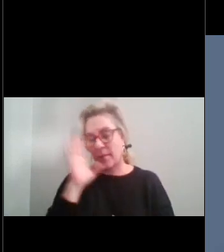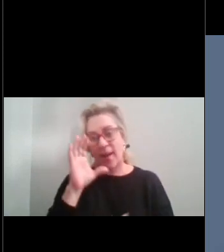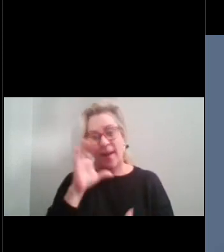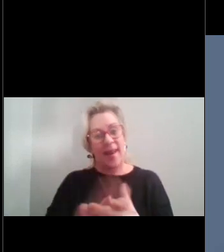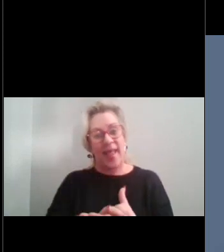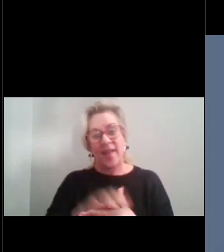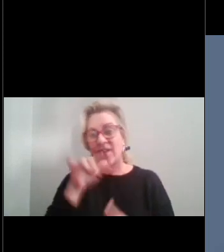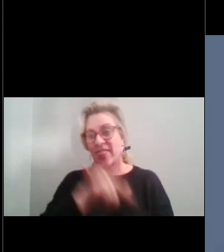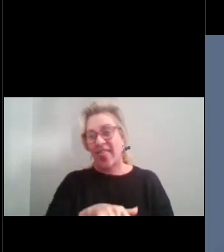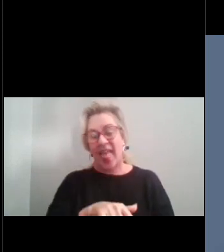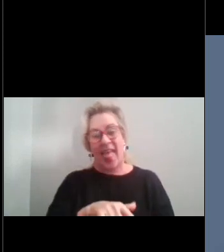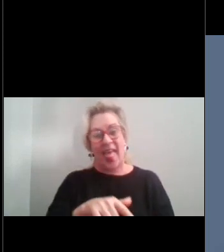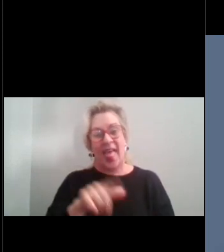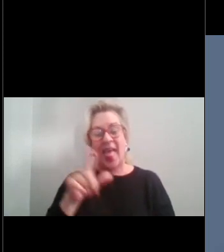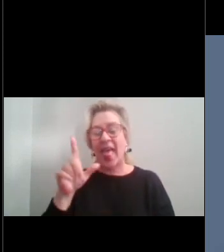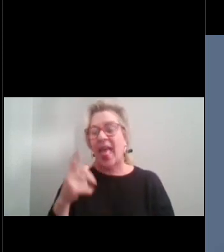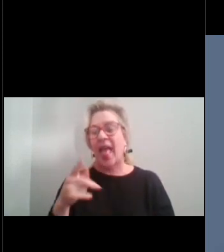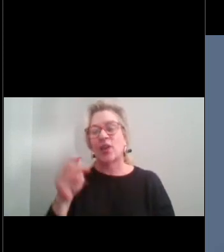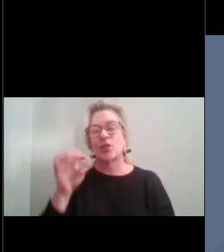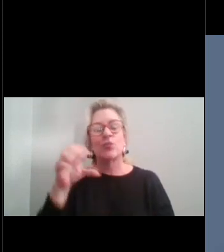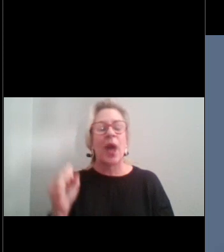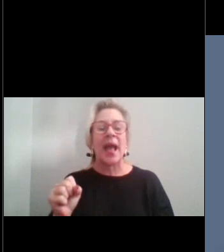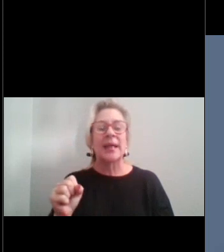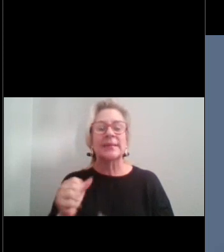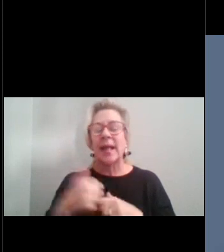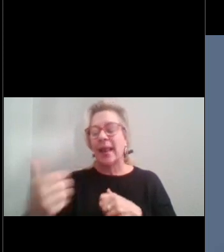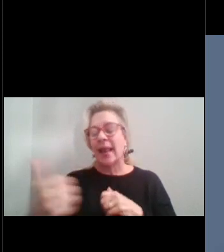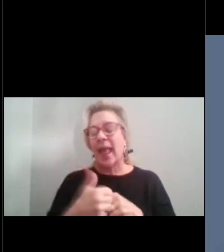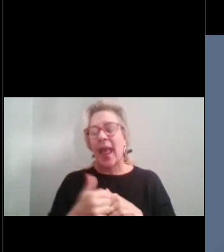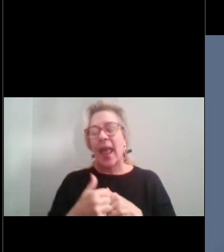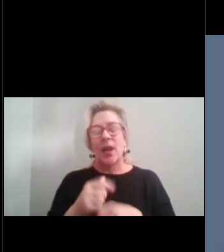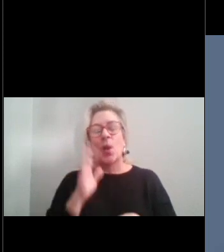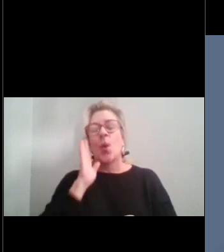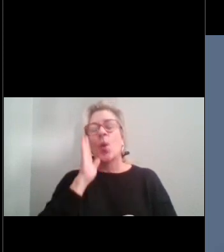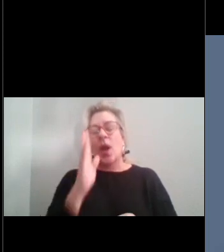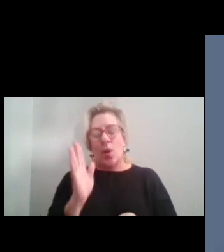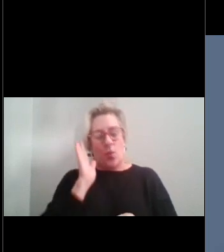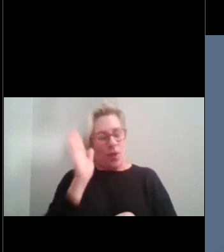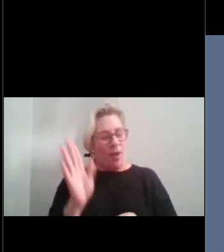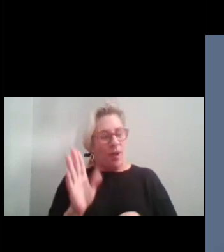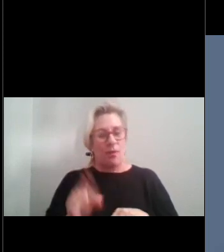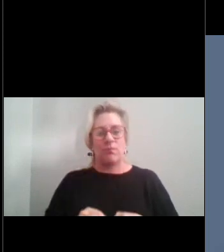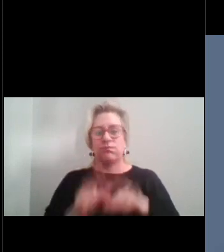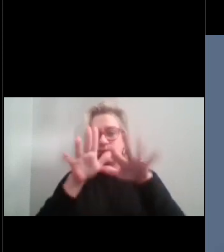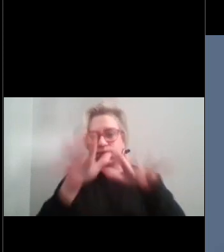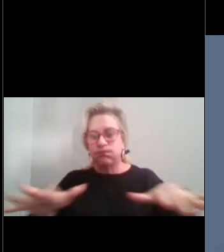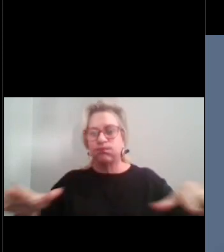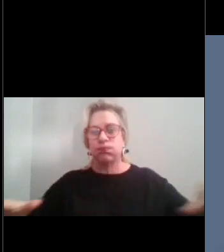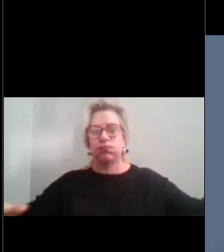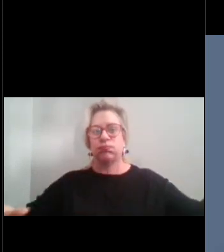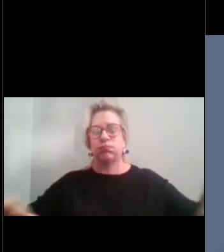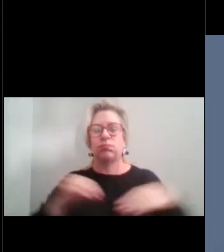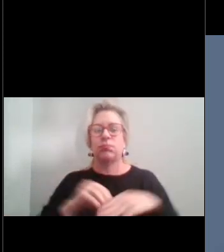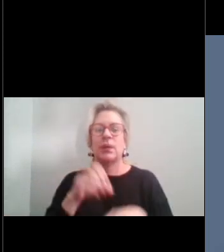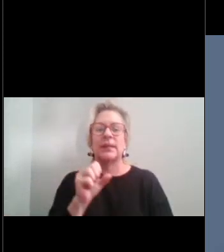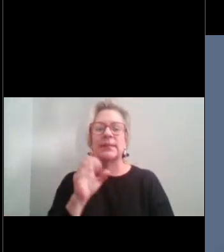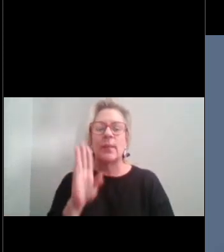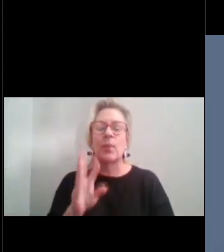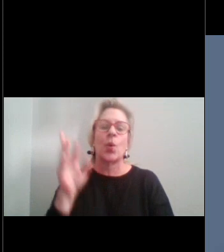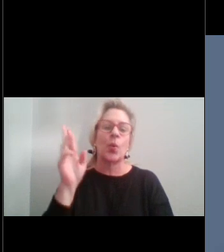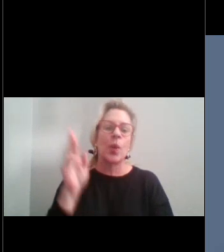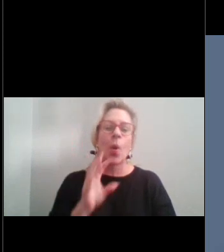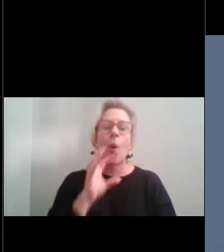Empire Express Lane Network, and to a larger scale, the SCAG Region Express Lane Network in San Bernardino, Riverside,